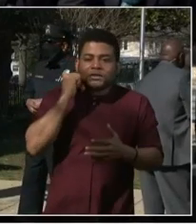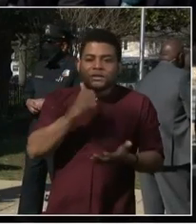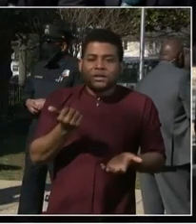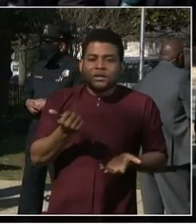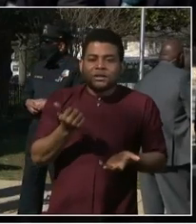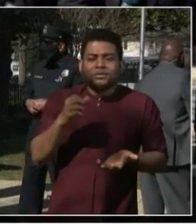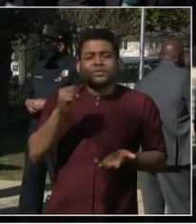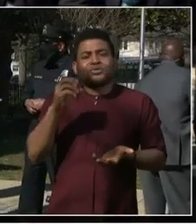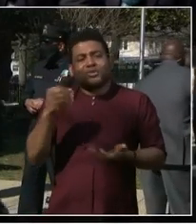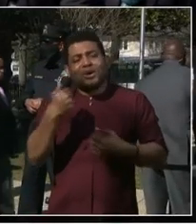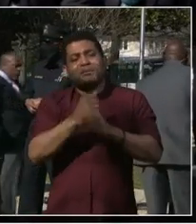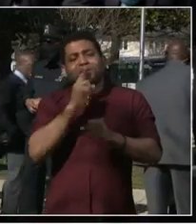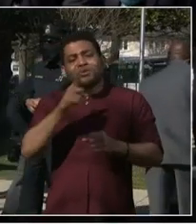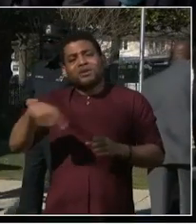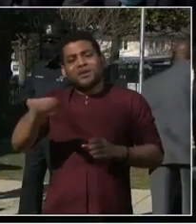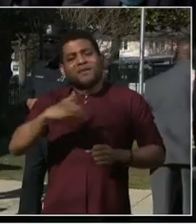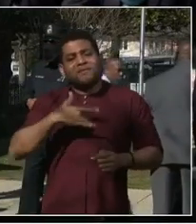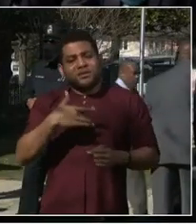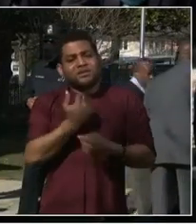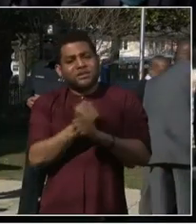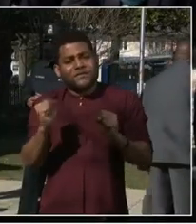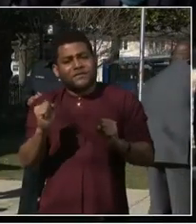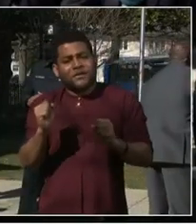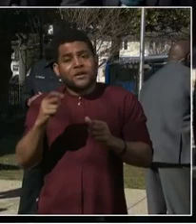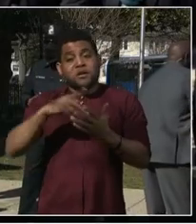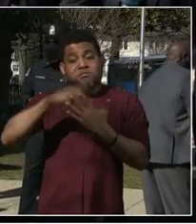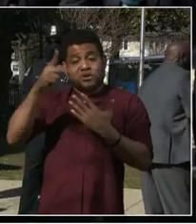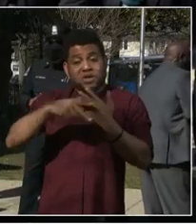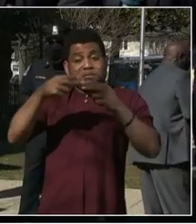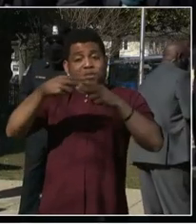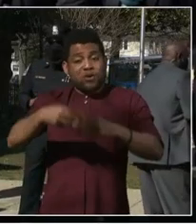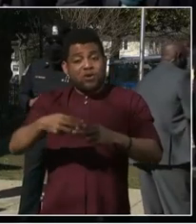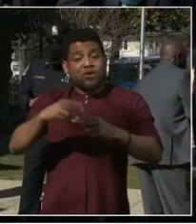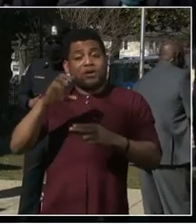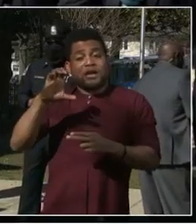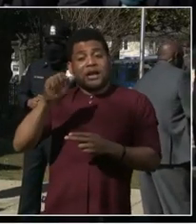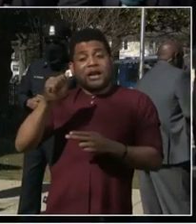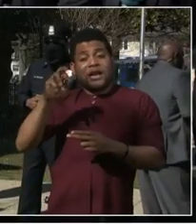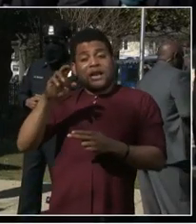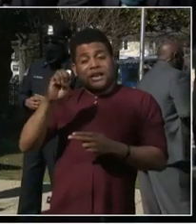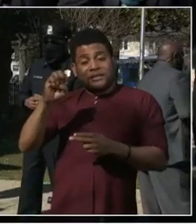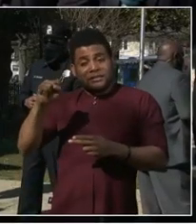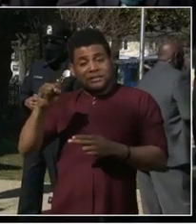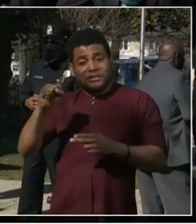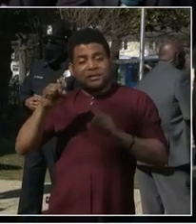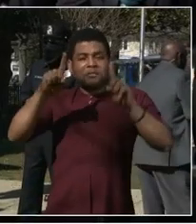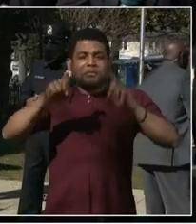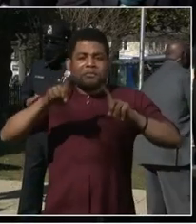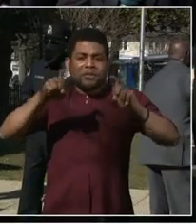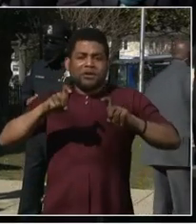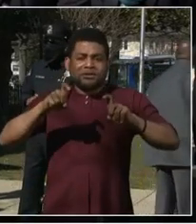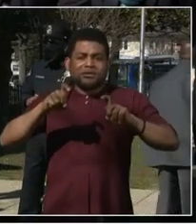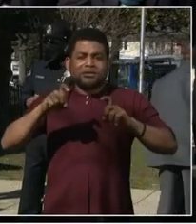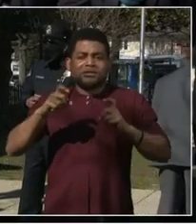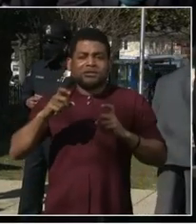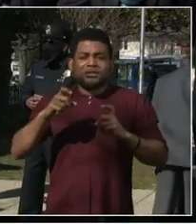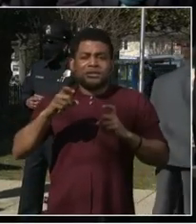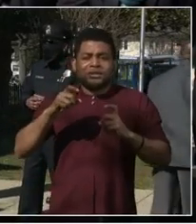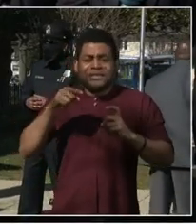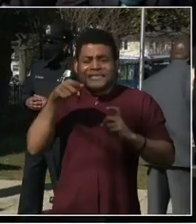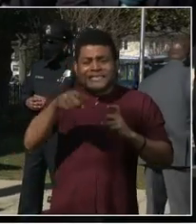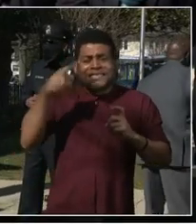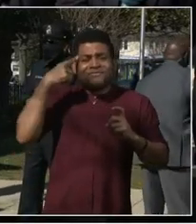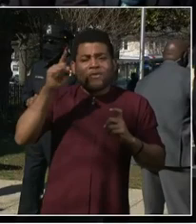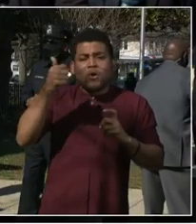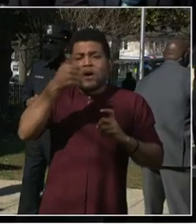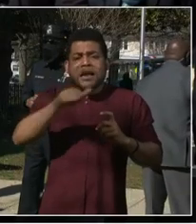know that our program, we call it the CARES pilot. It is intended for our outreach workers to go to anyone